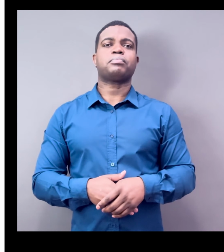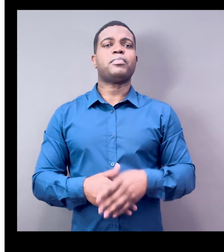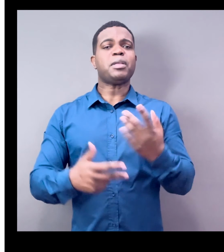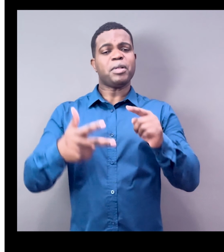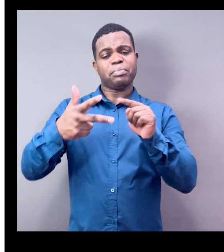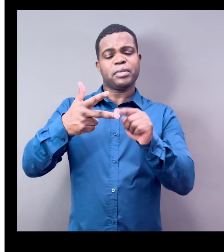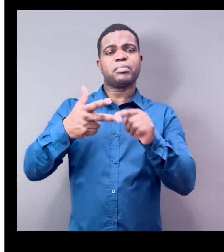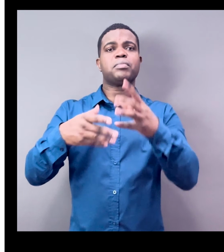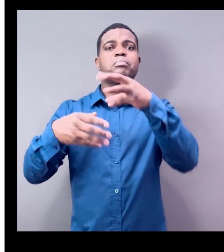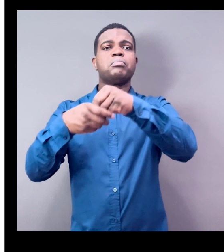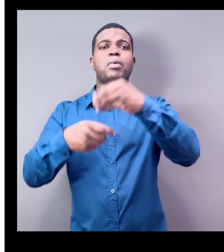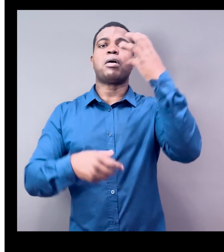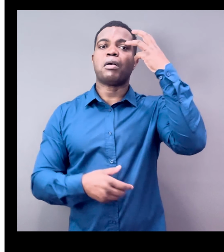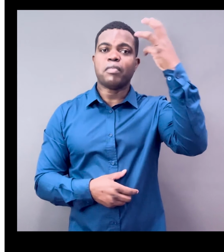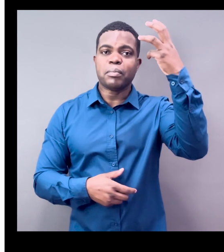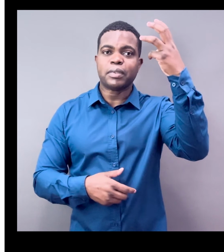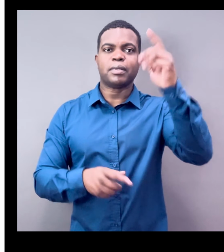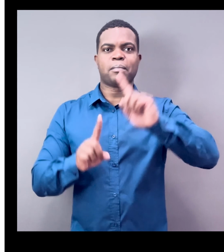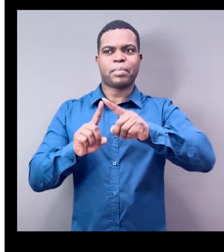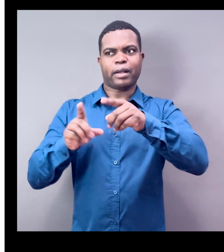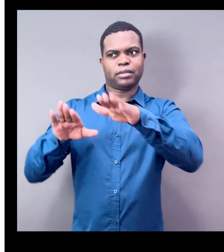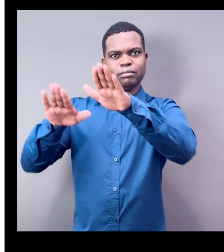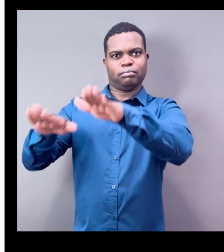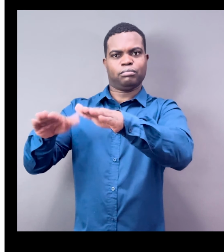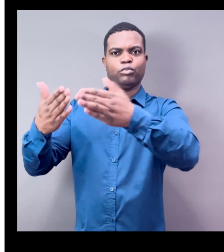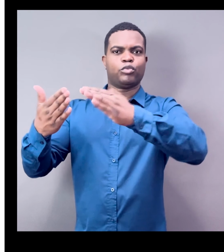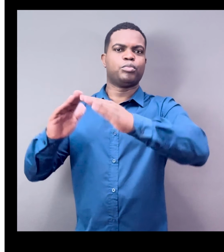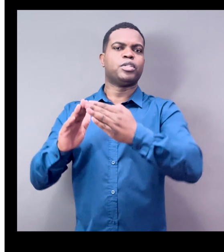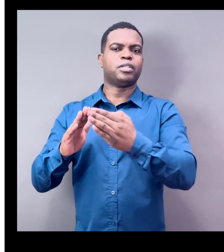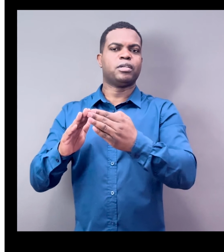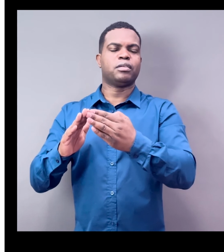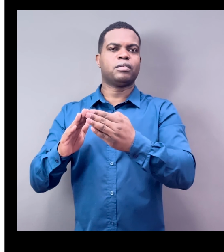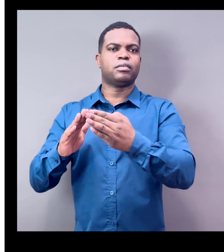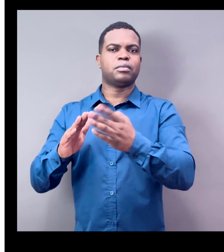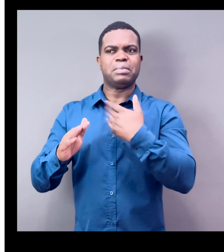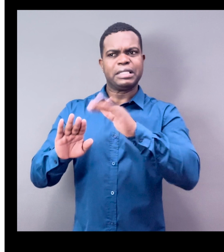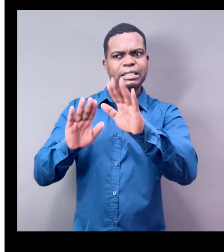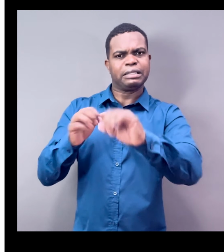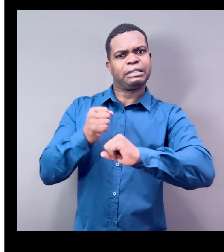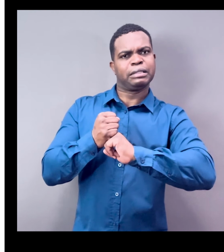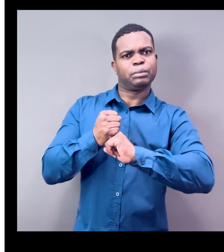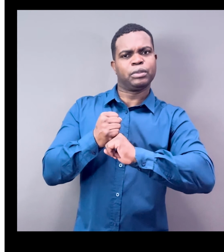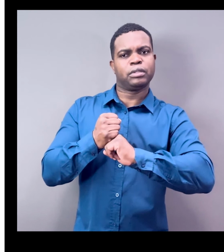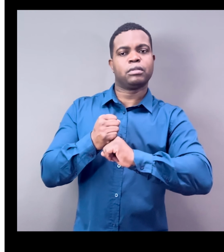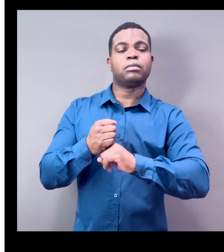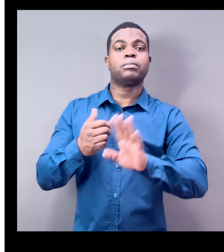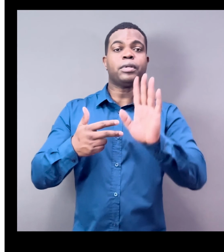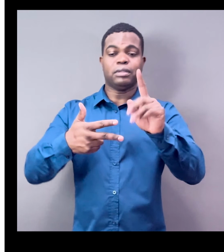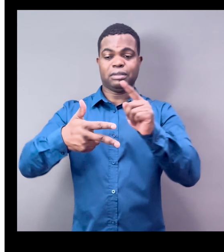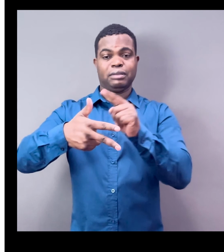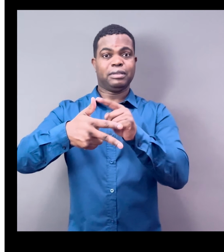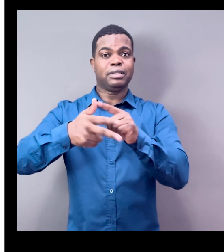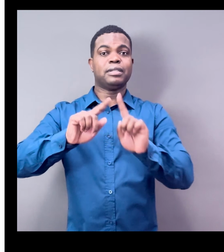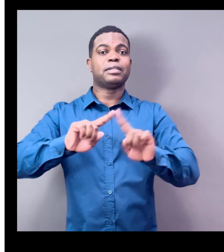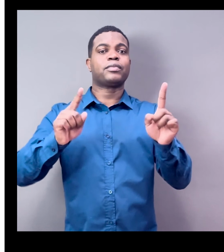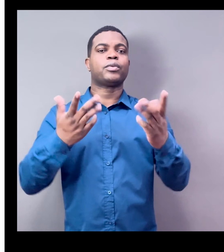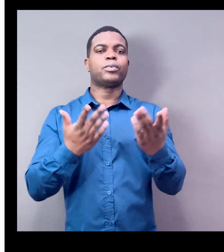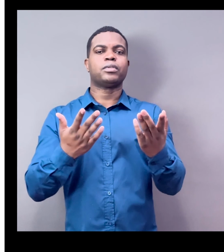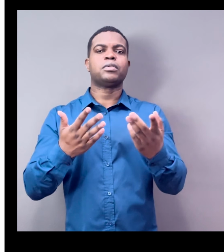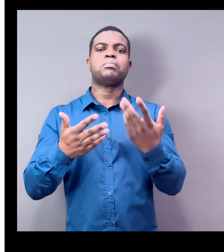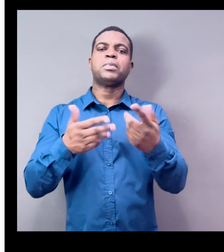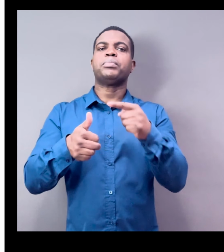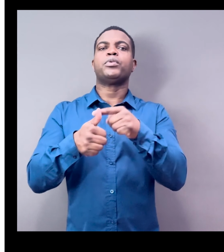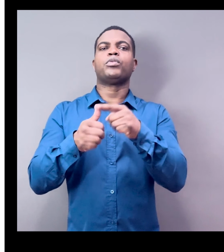be government agencies within that community. Whereas primary stakeholders could be the youth you